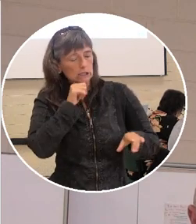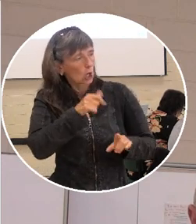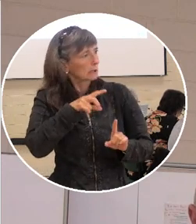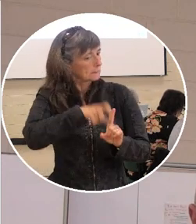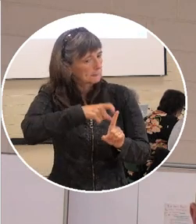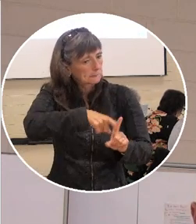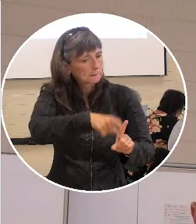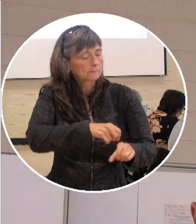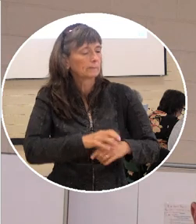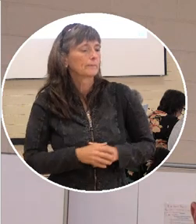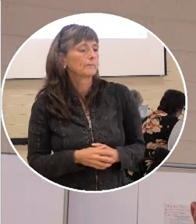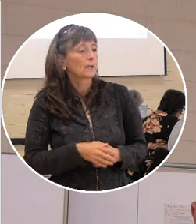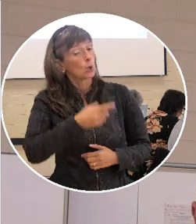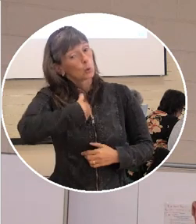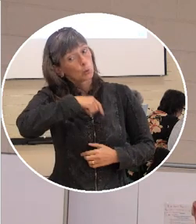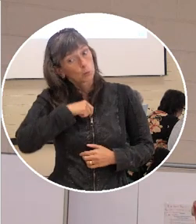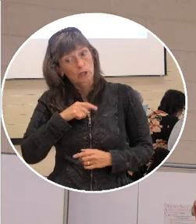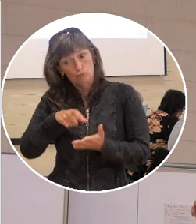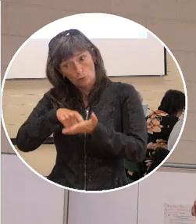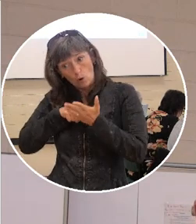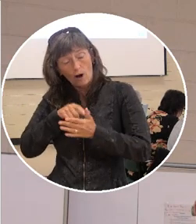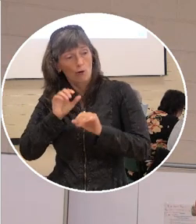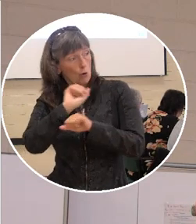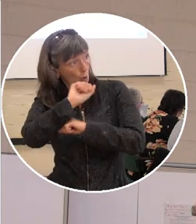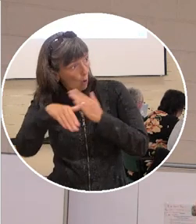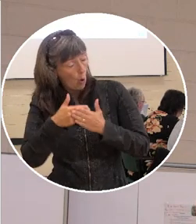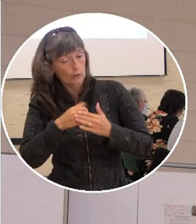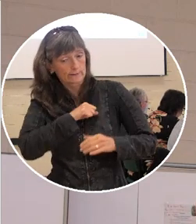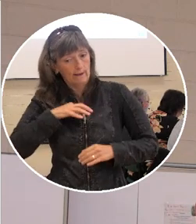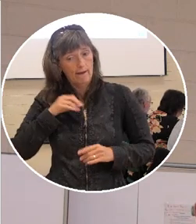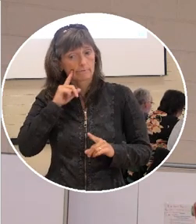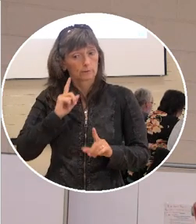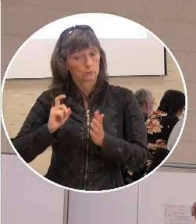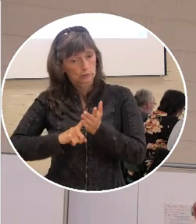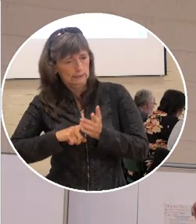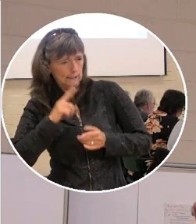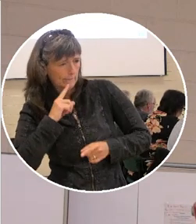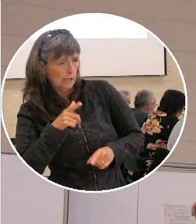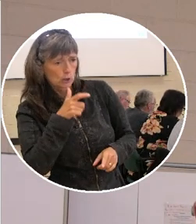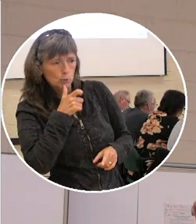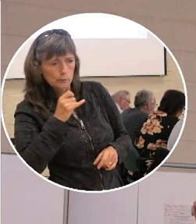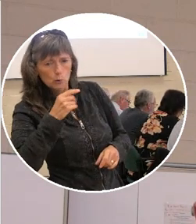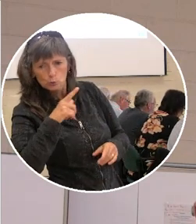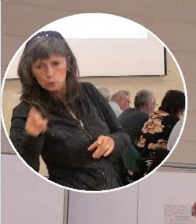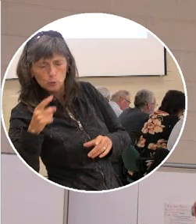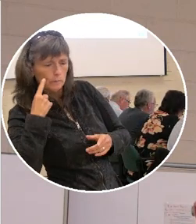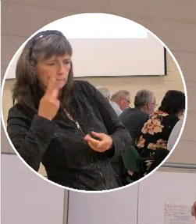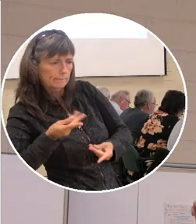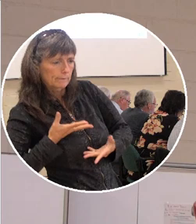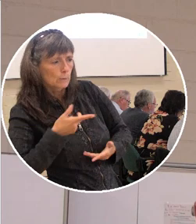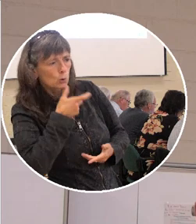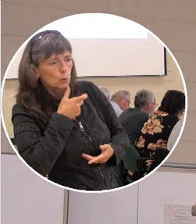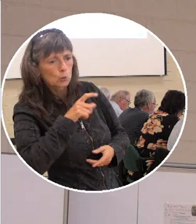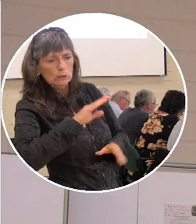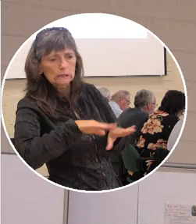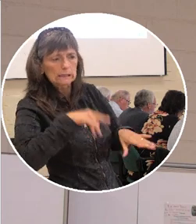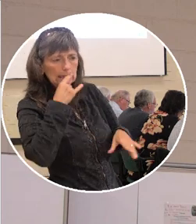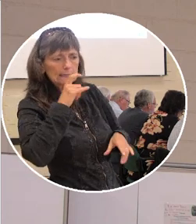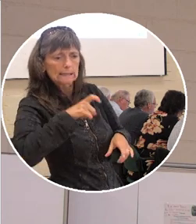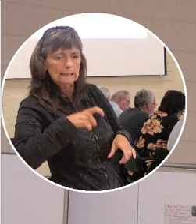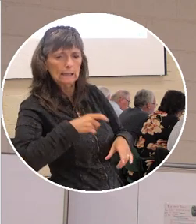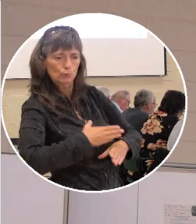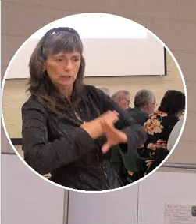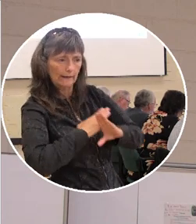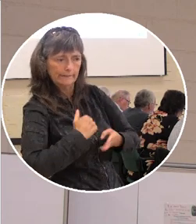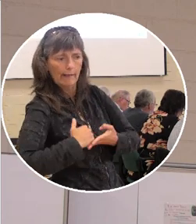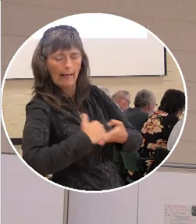district requires employees to be vigilant in their efforts to identify children who may be in need of protective intervention